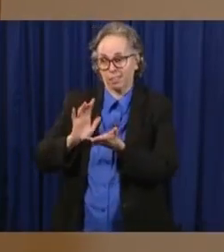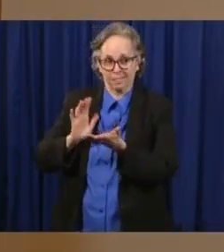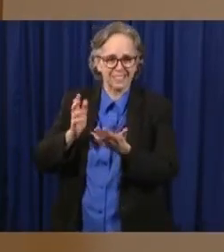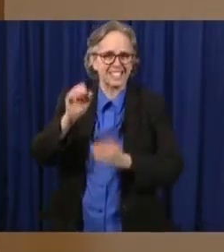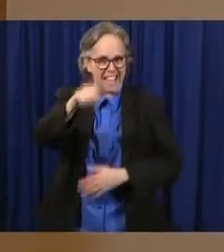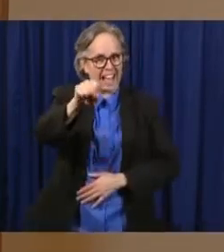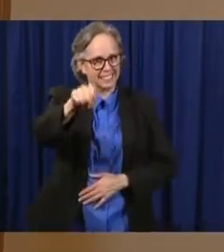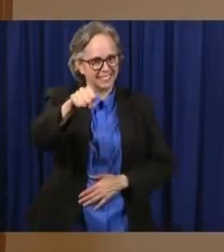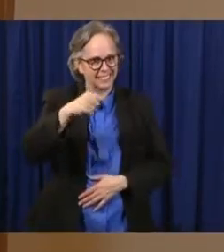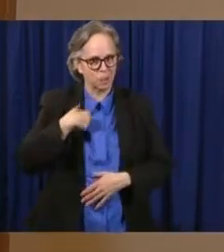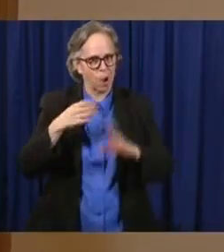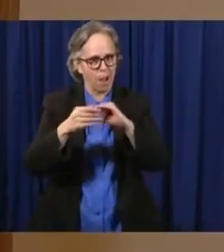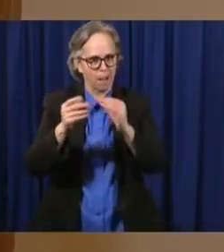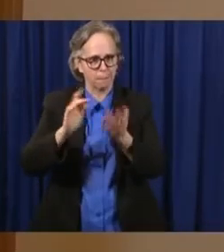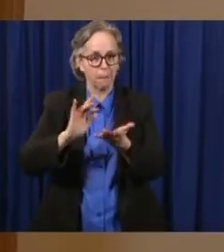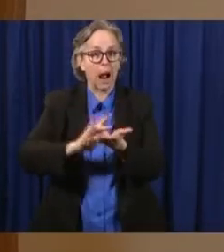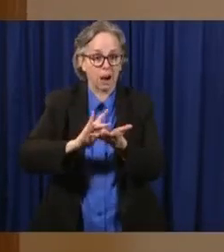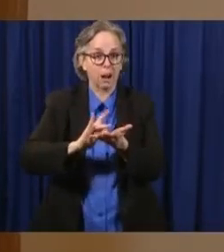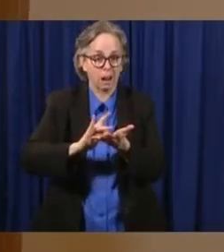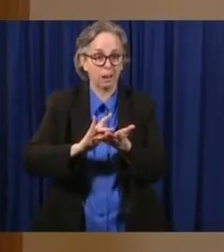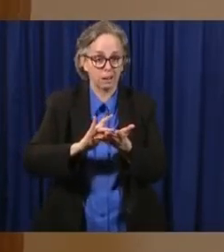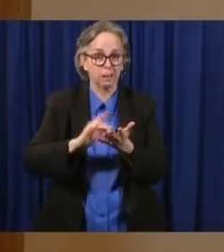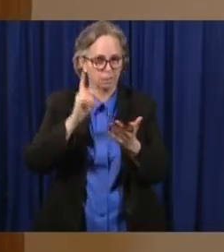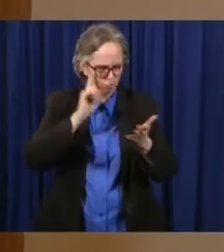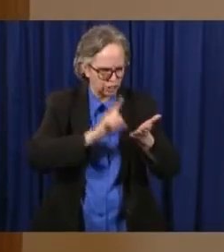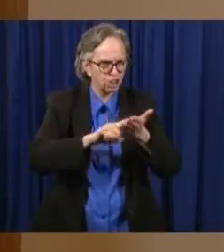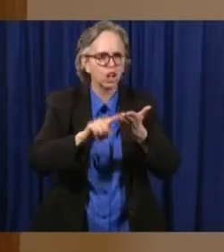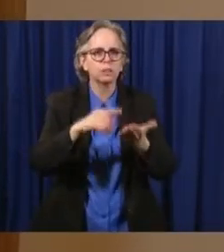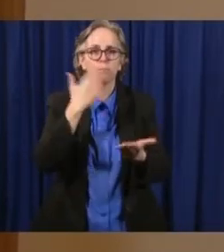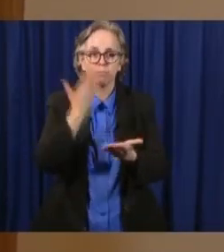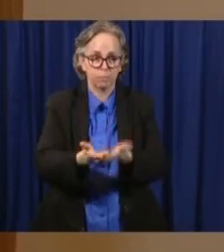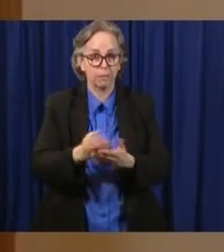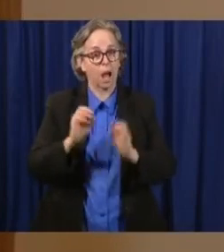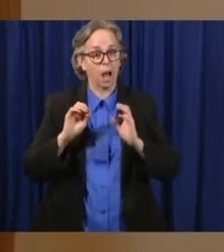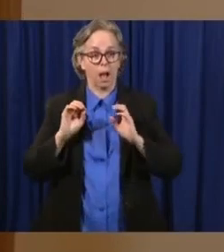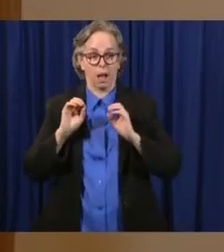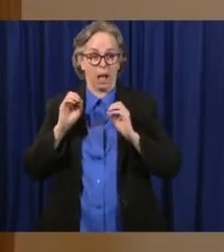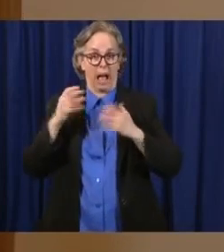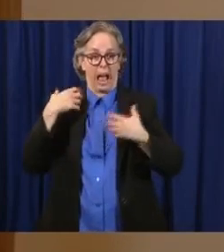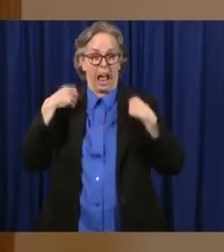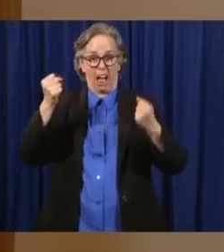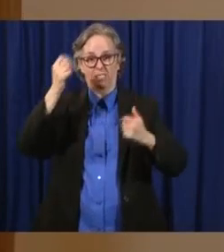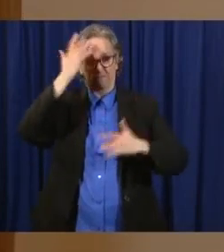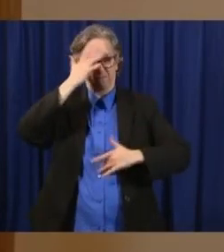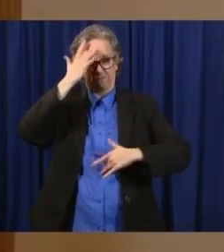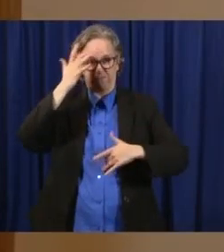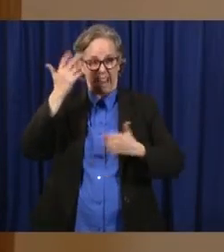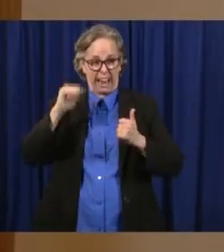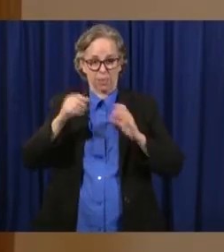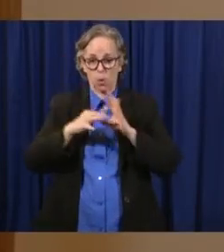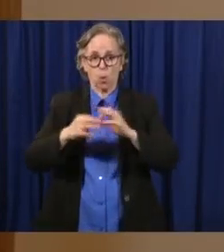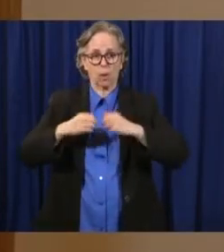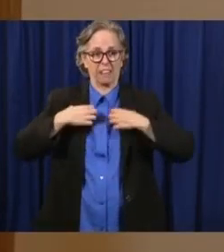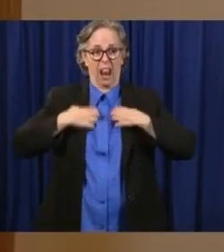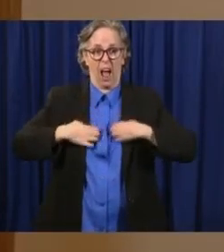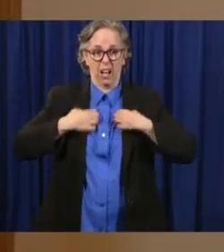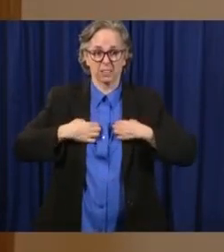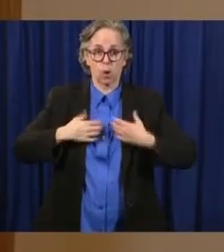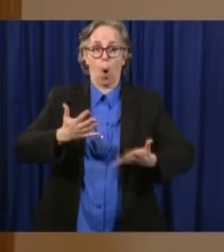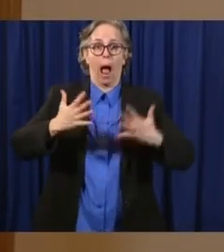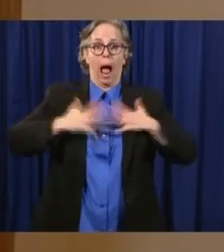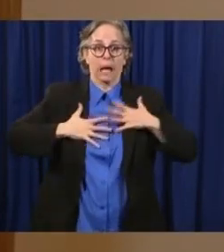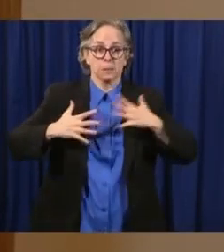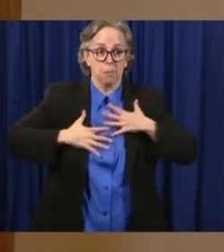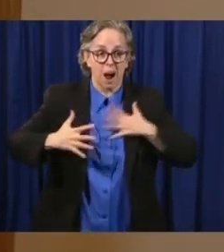research, obviously pre-existing health conditions, so anything with the lungs, from asthma,